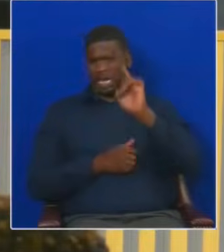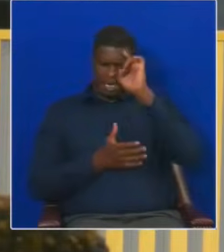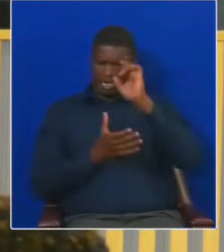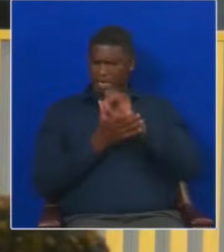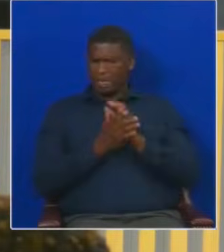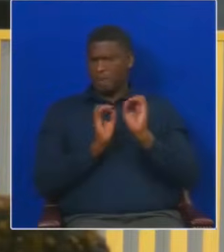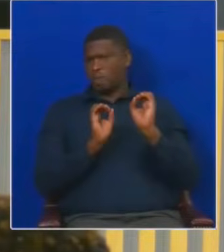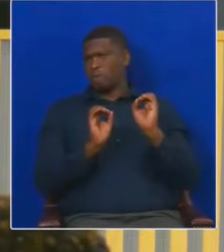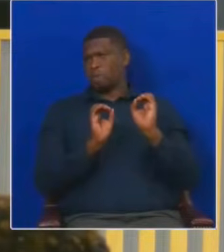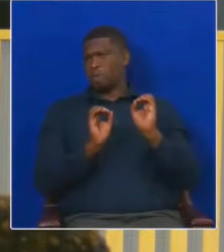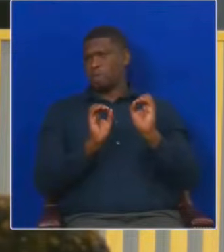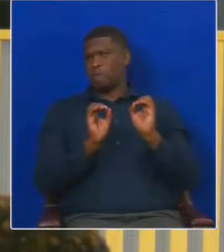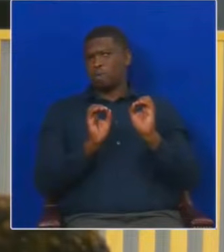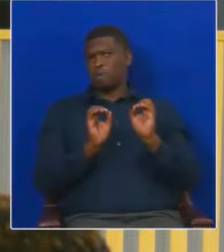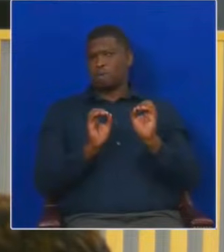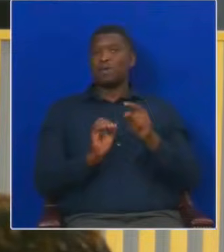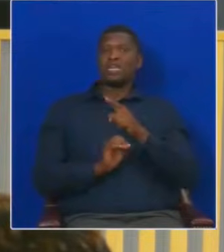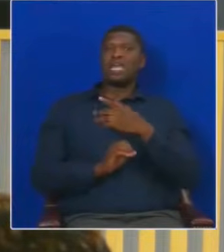listening device,